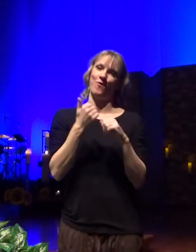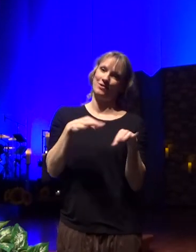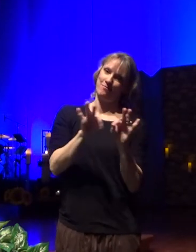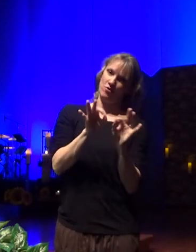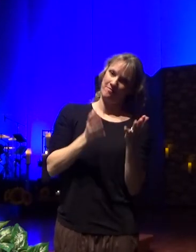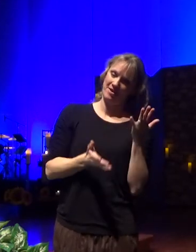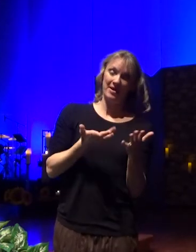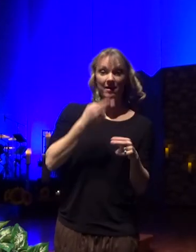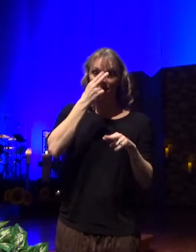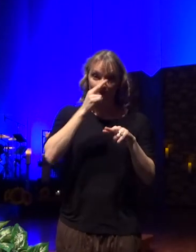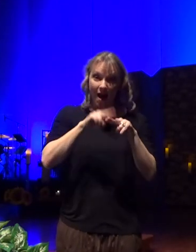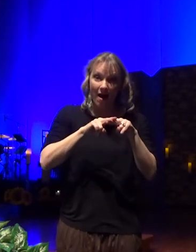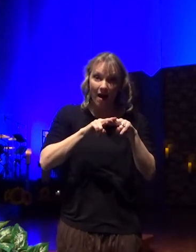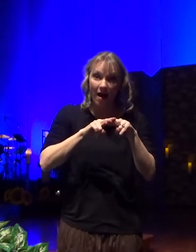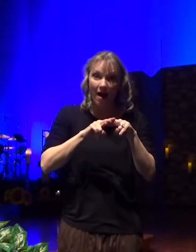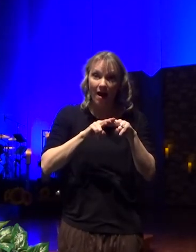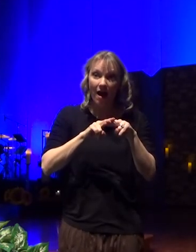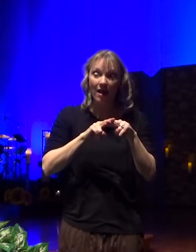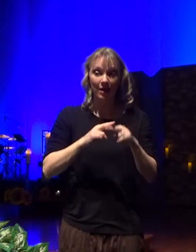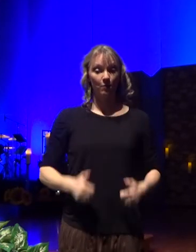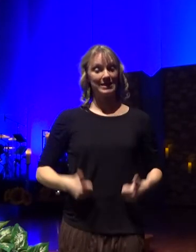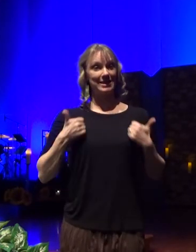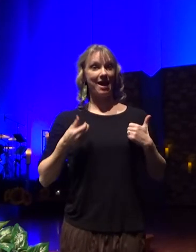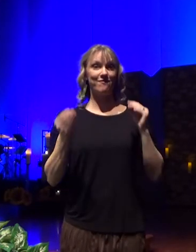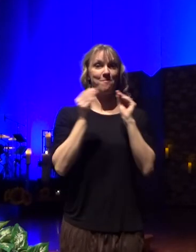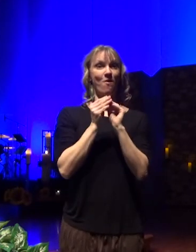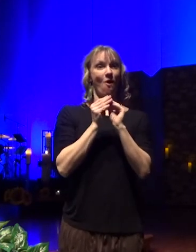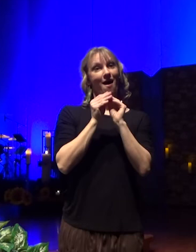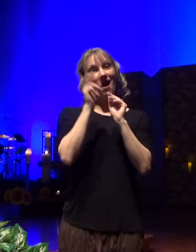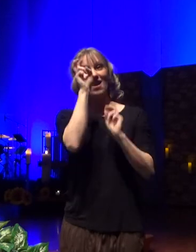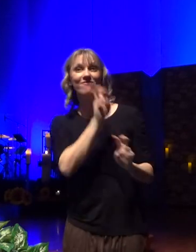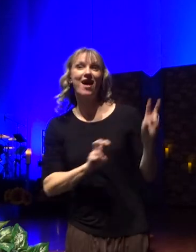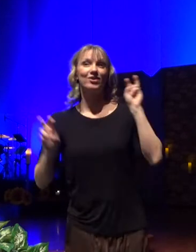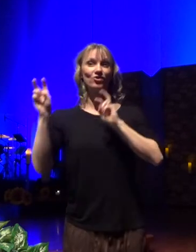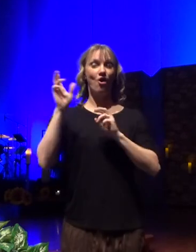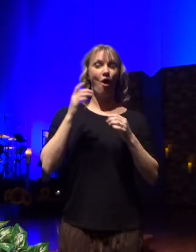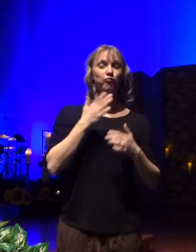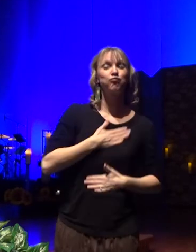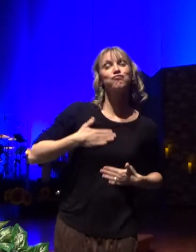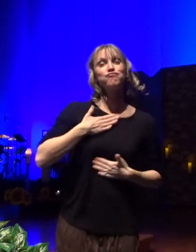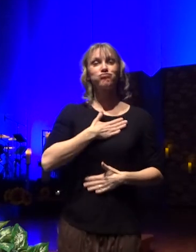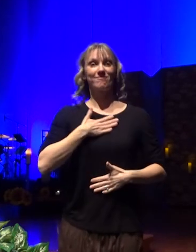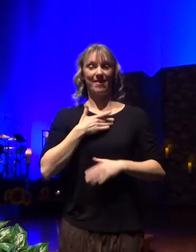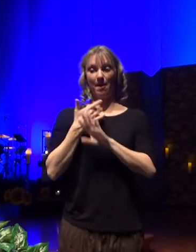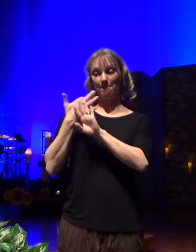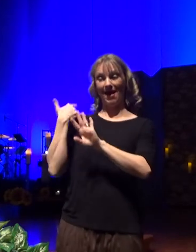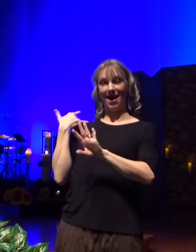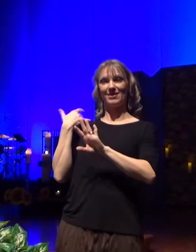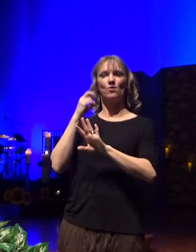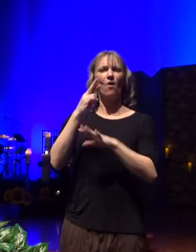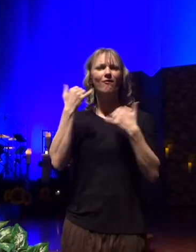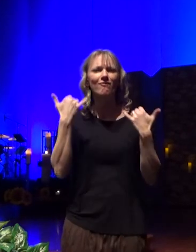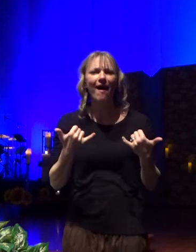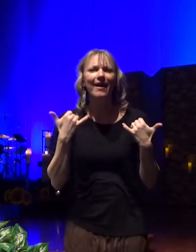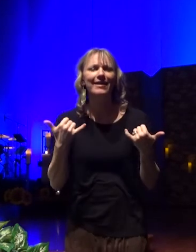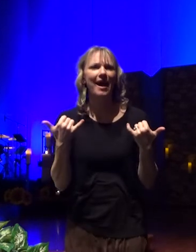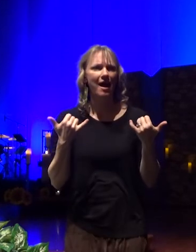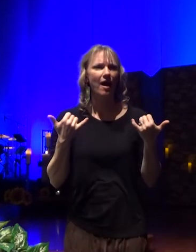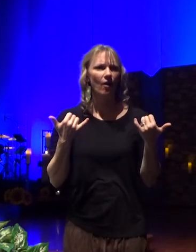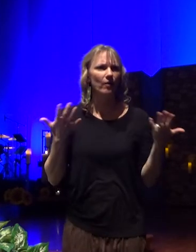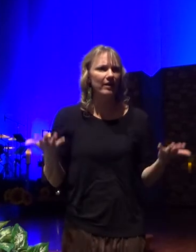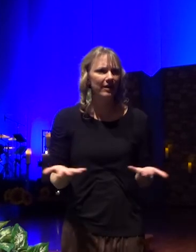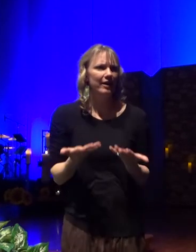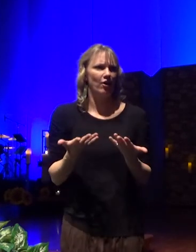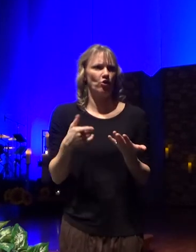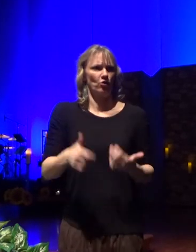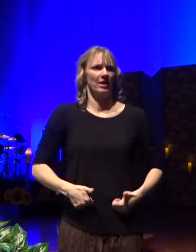most important. You know, was life more of an adventure in the past or are you living the great adventure of your life right